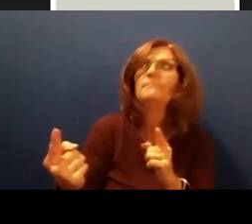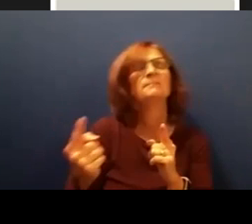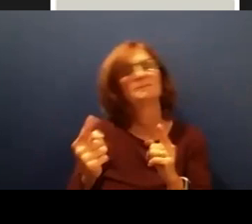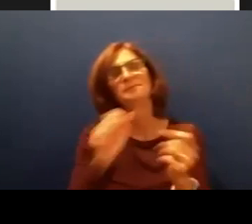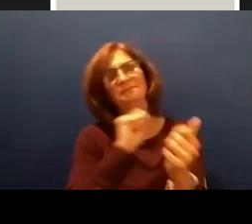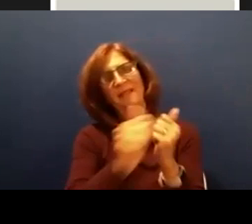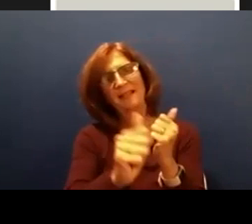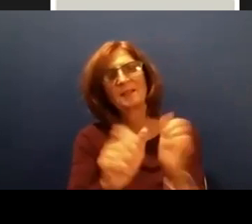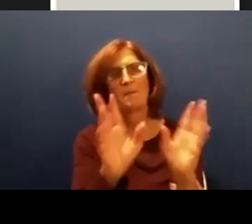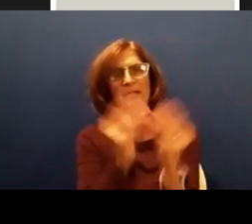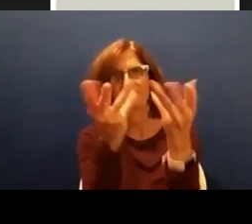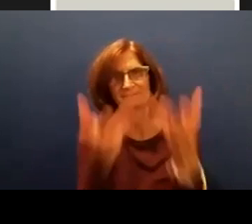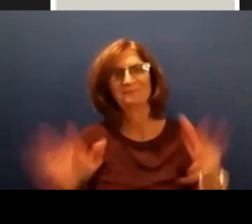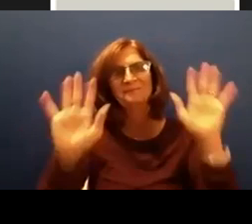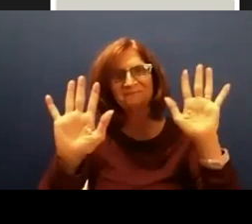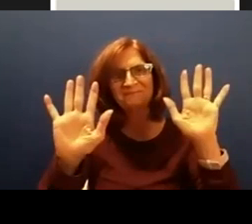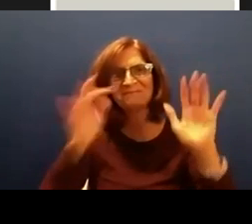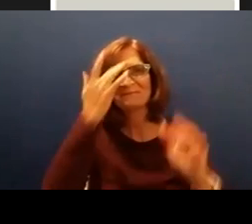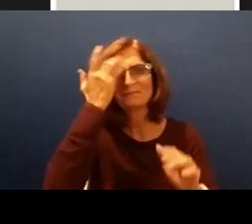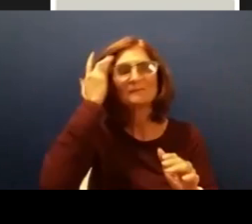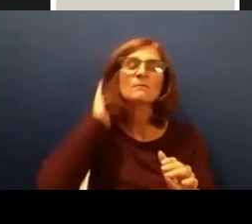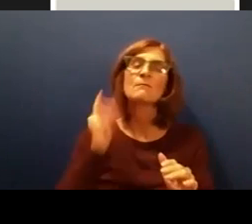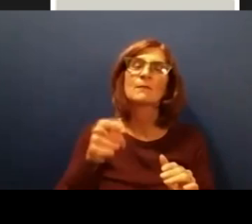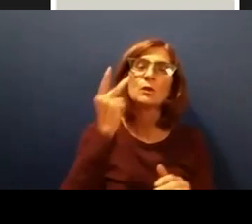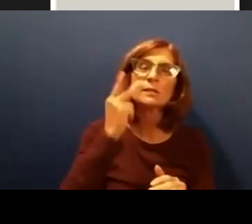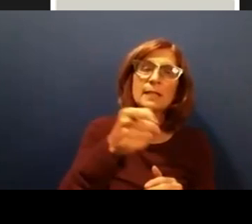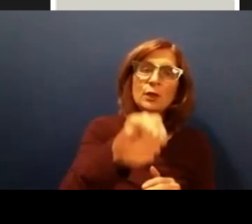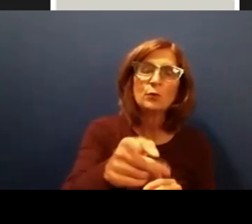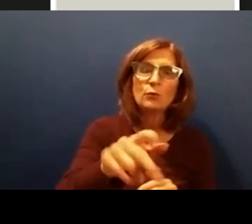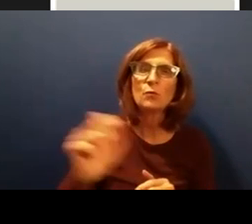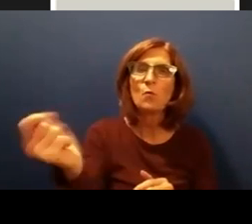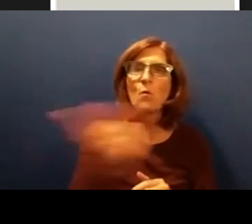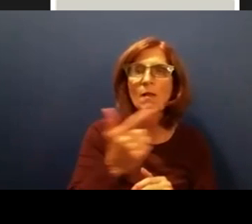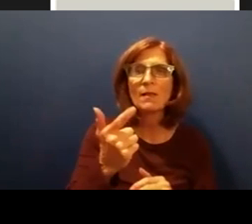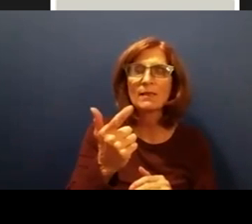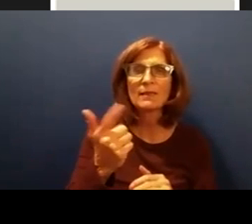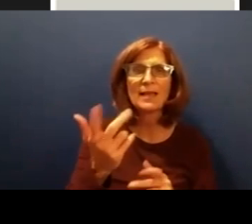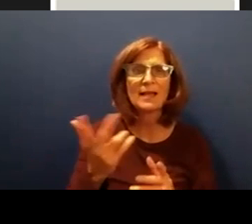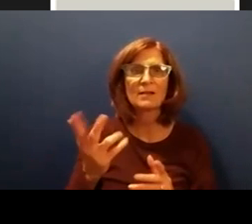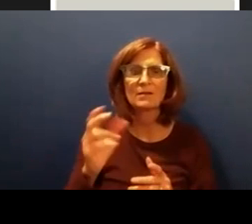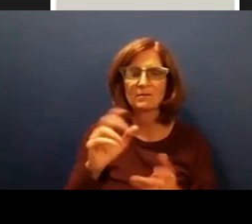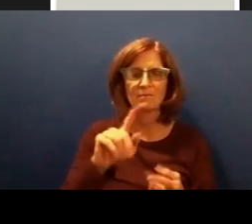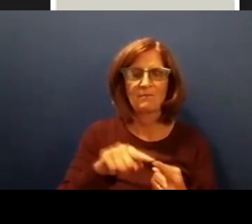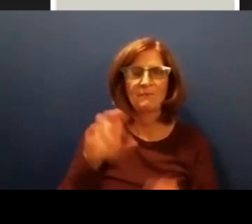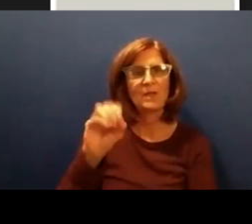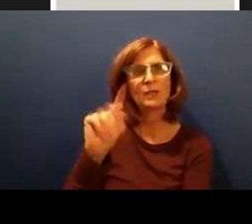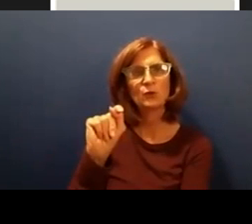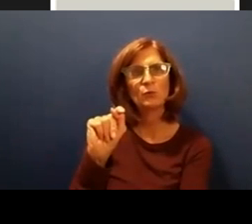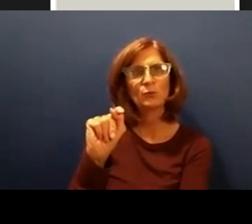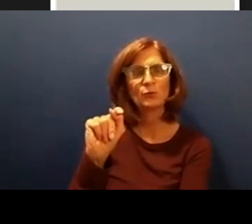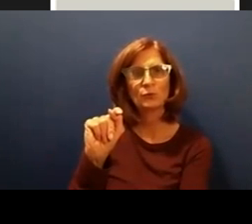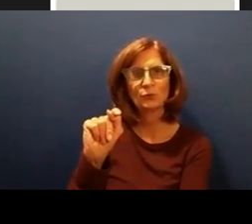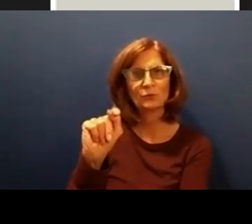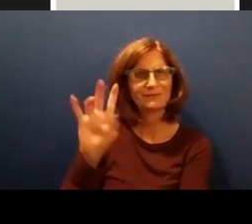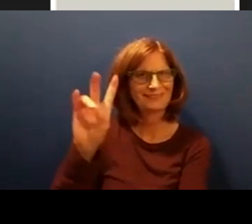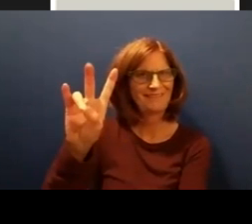carries. Meeting is adjourned. We'll see everybody on October the 7th,